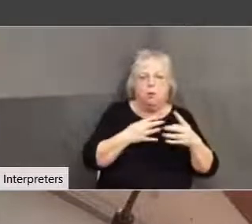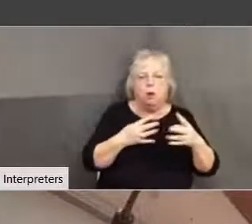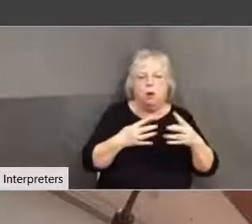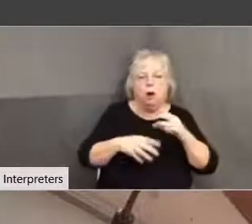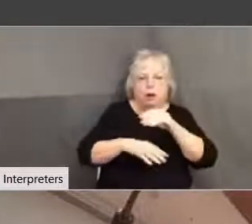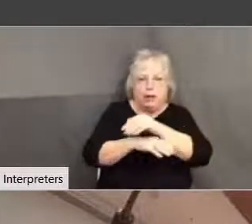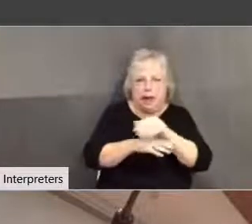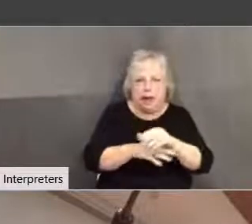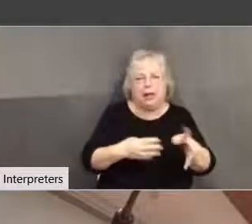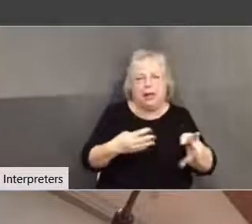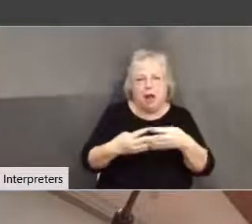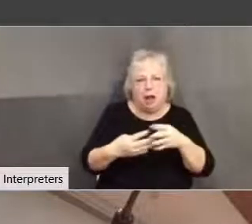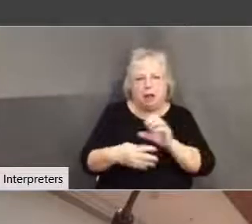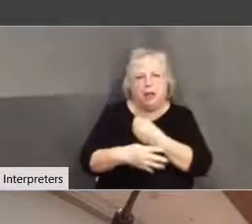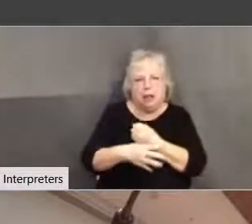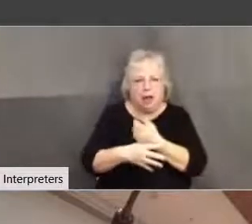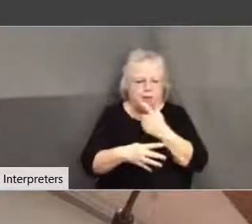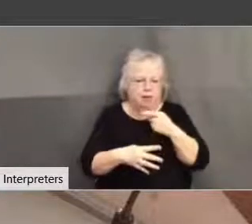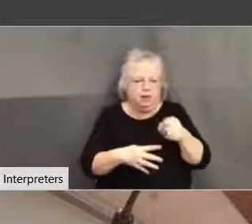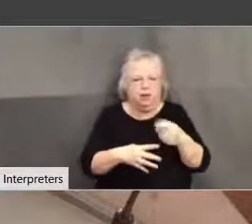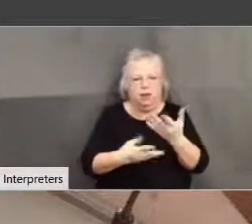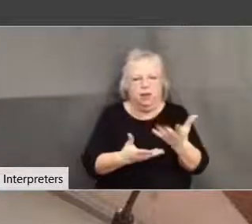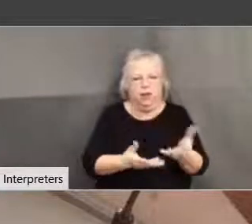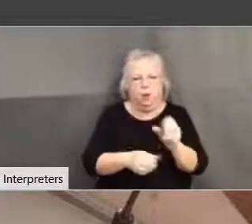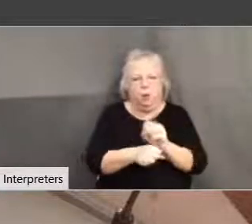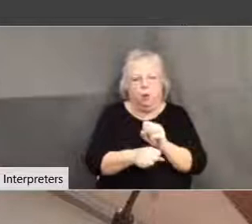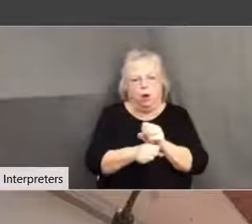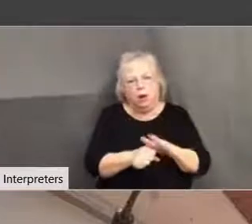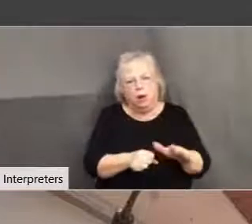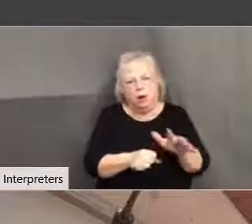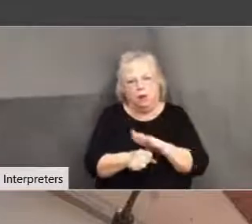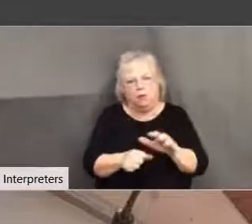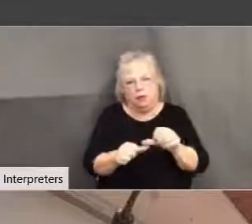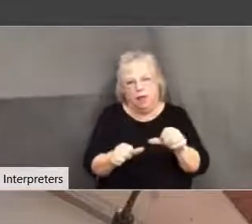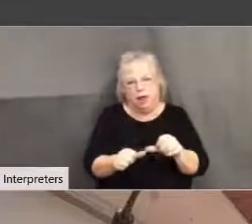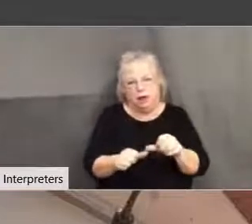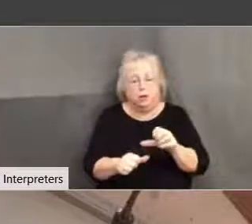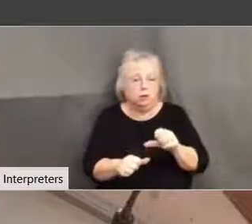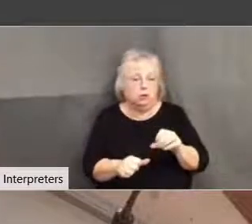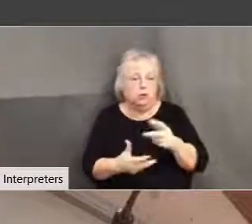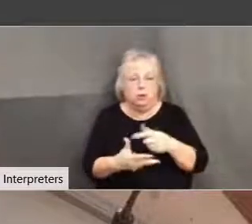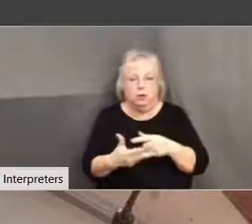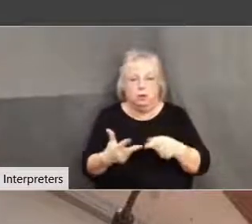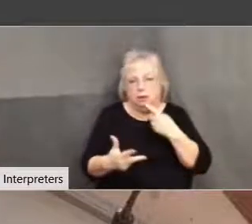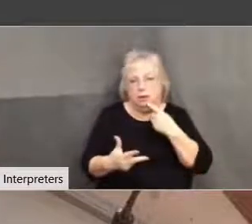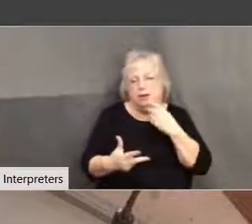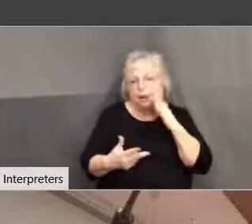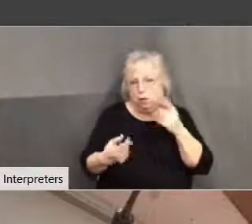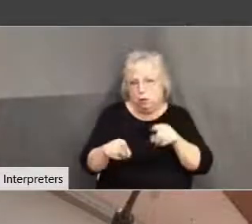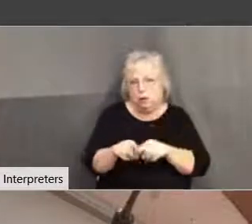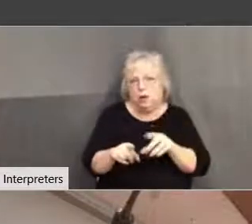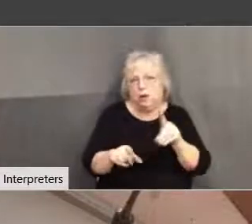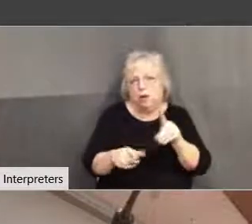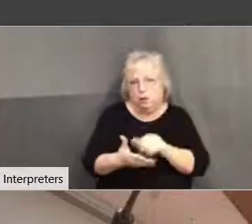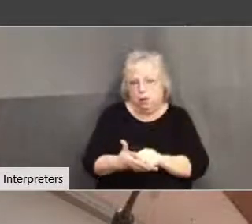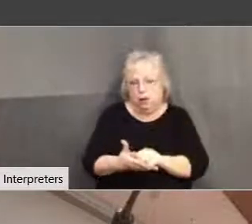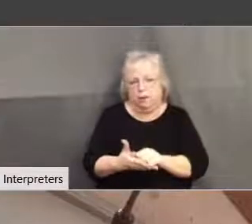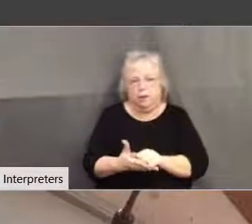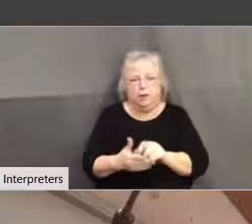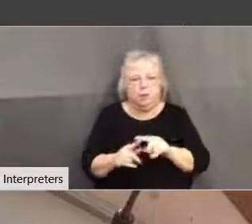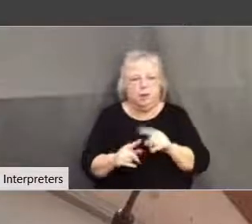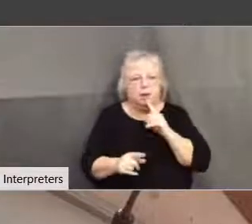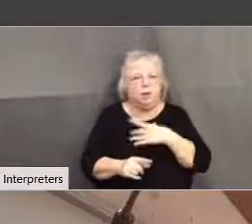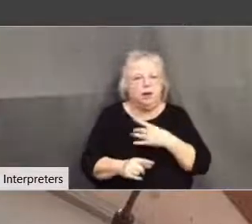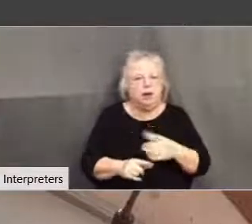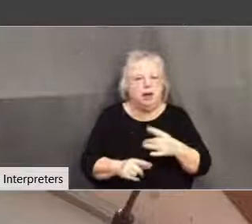they are over there working. They're working all over the area. So they said they would agree to do that. But they would like to be able